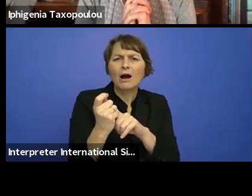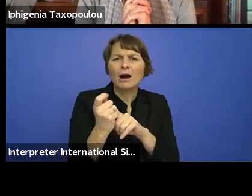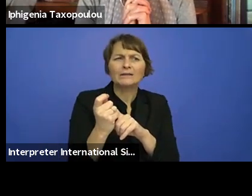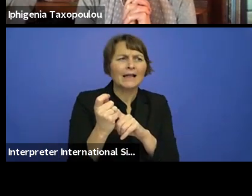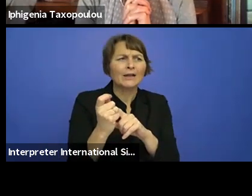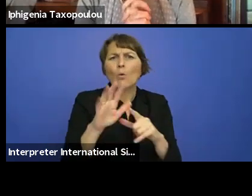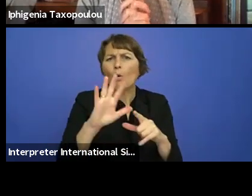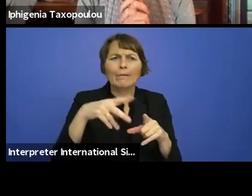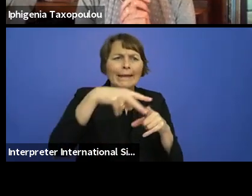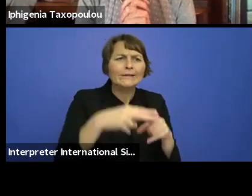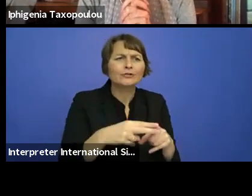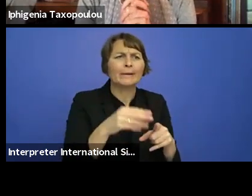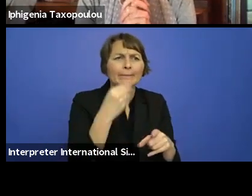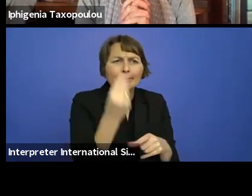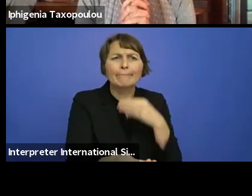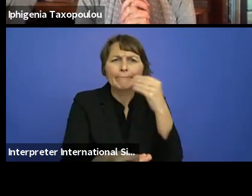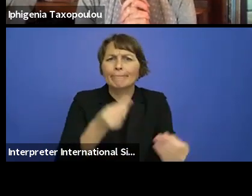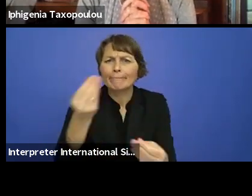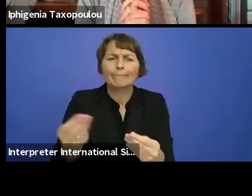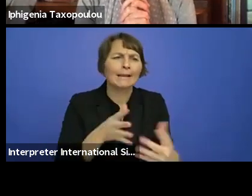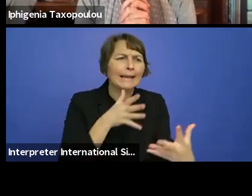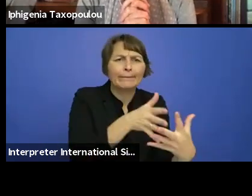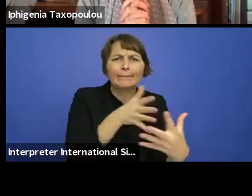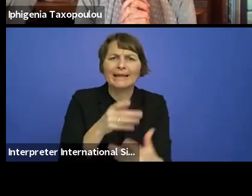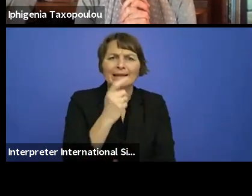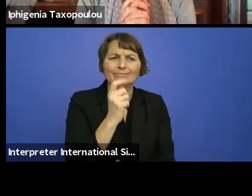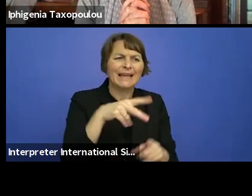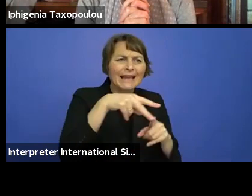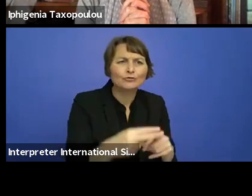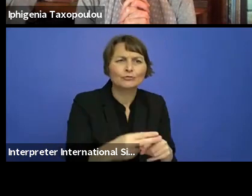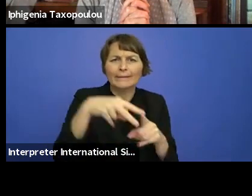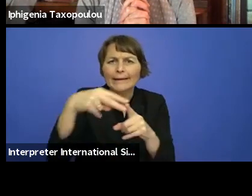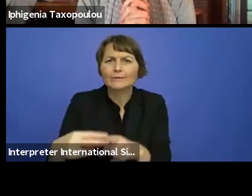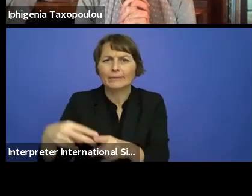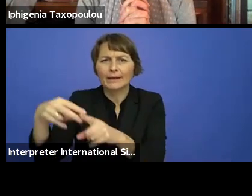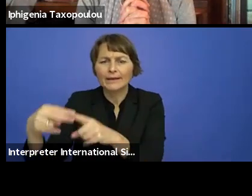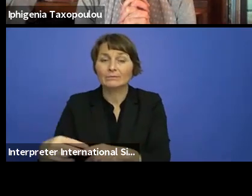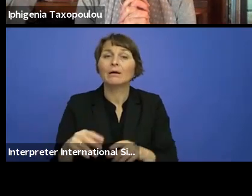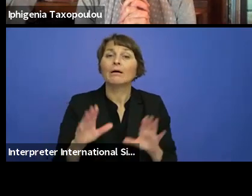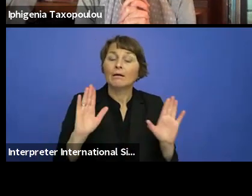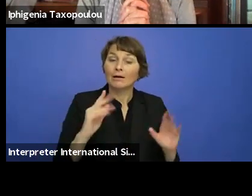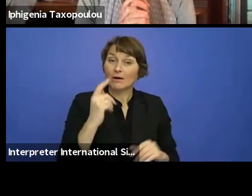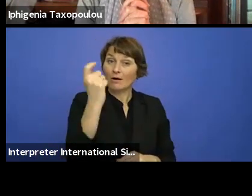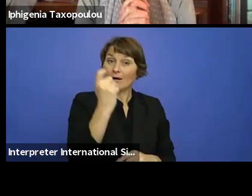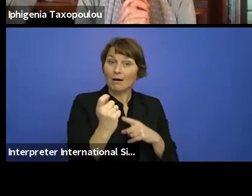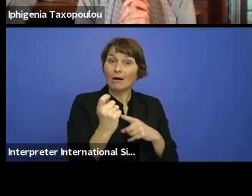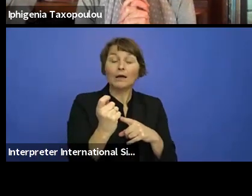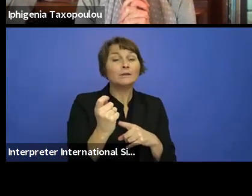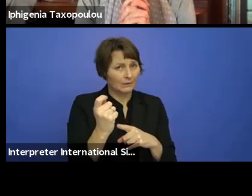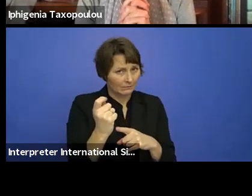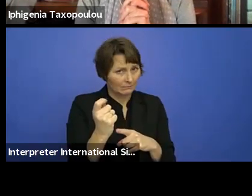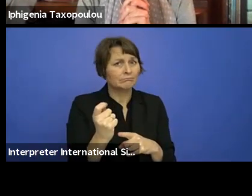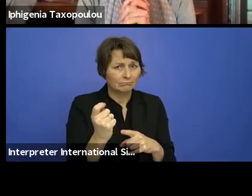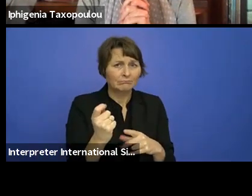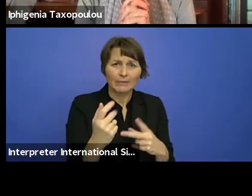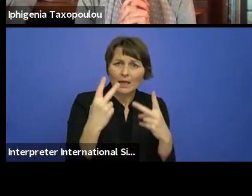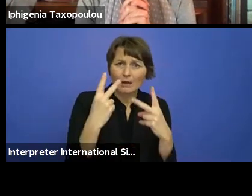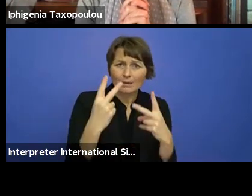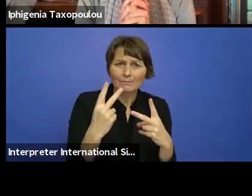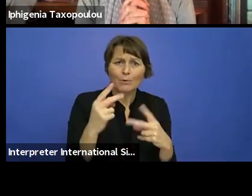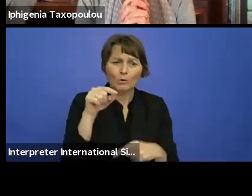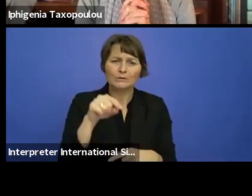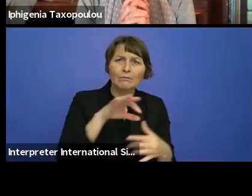And I believe that art as well can play a very important role into this whole question, but not